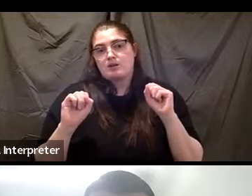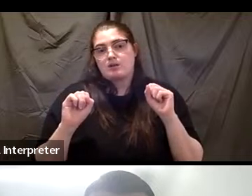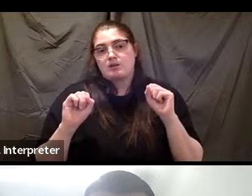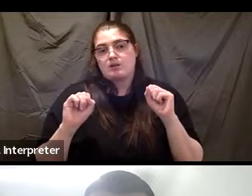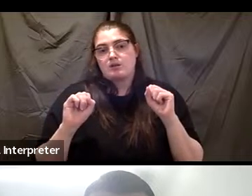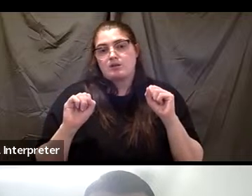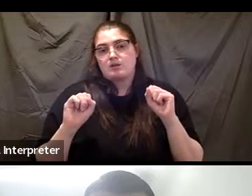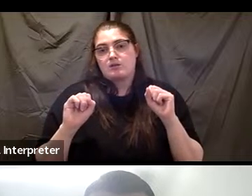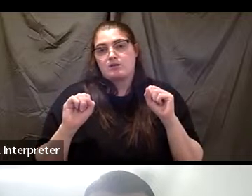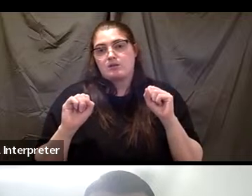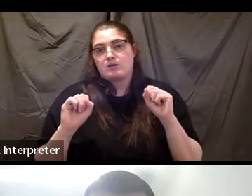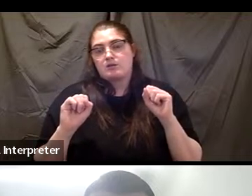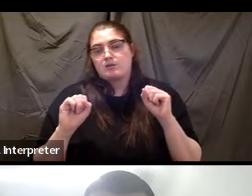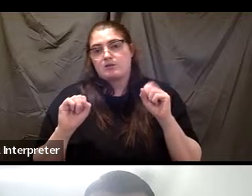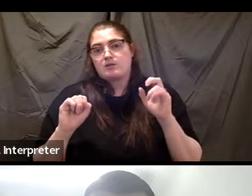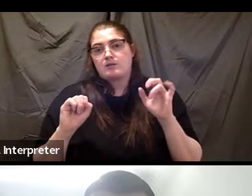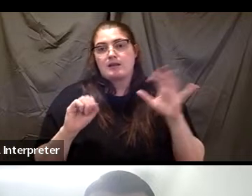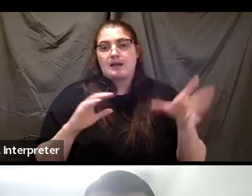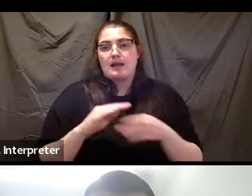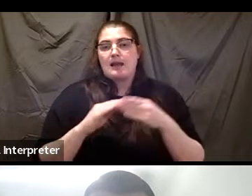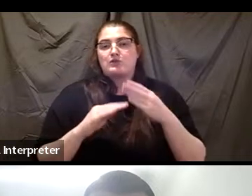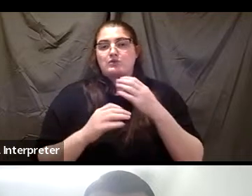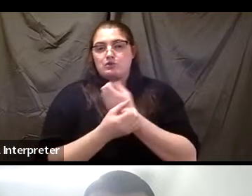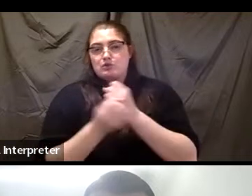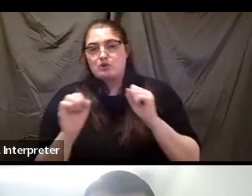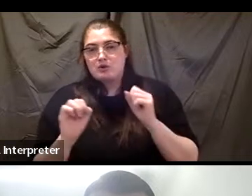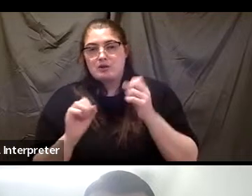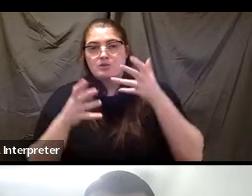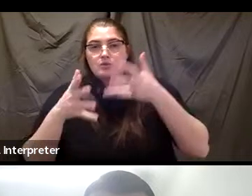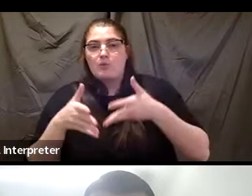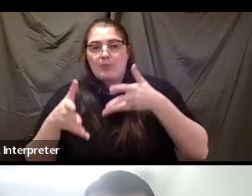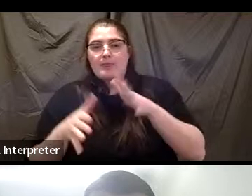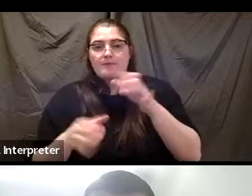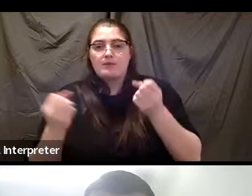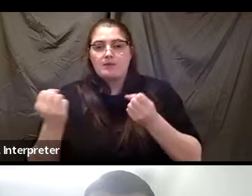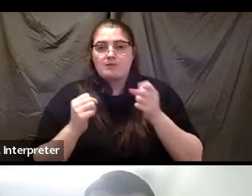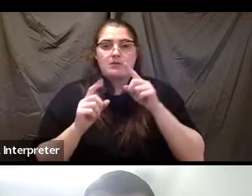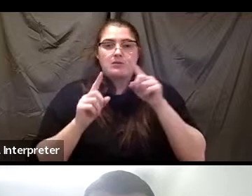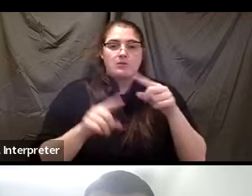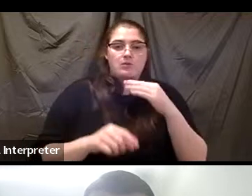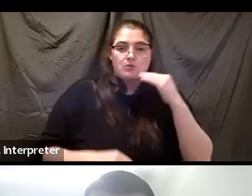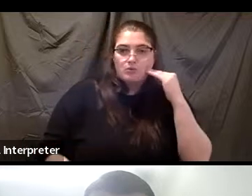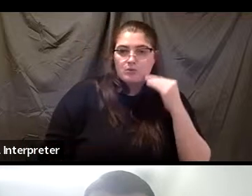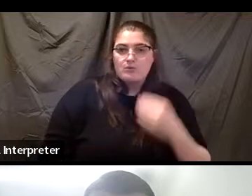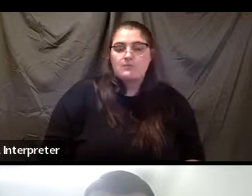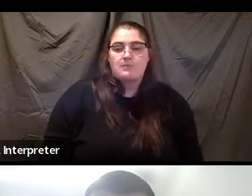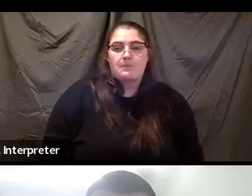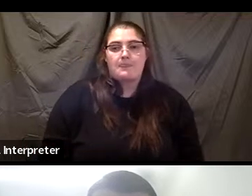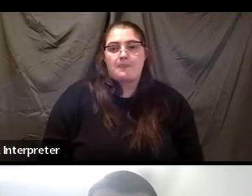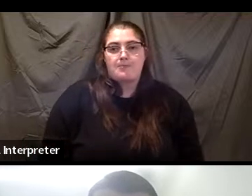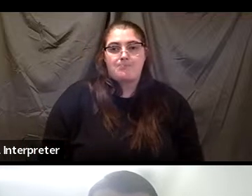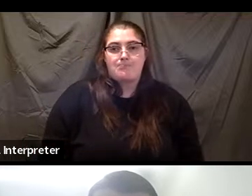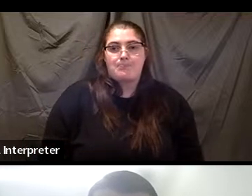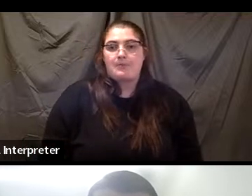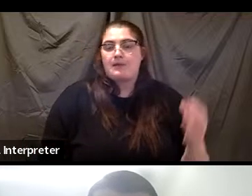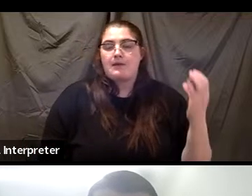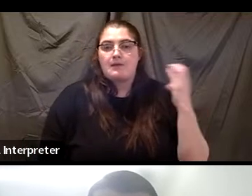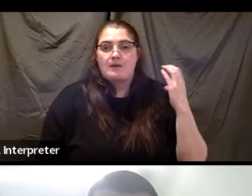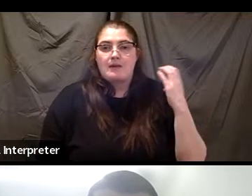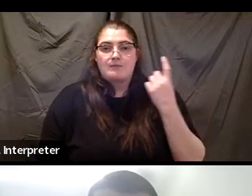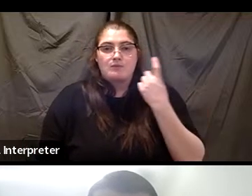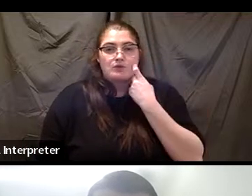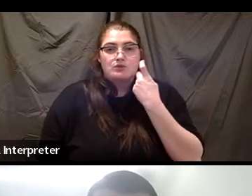that extra sense of security to be able to leave their vehicle and go to their home. The captain just talked